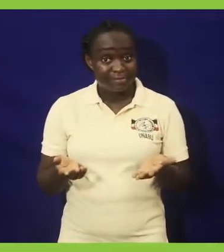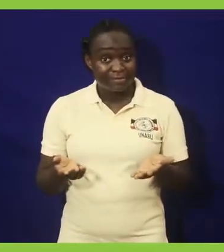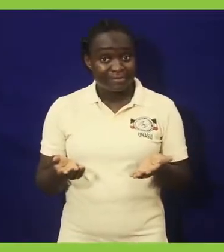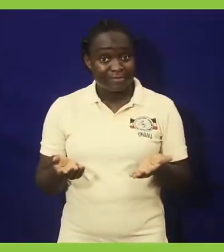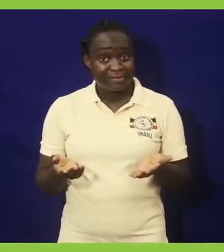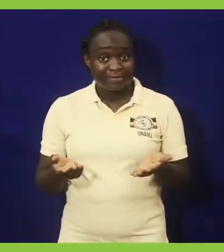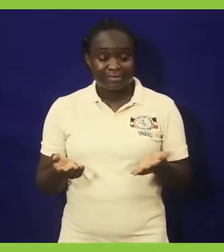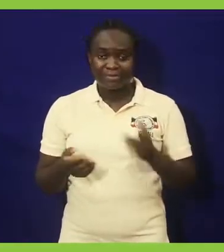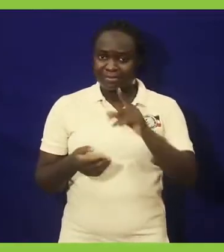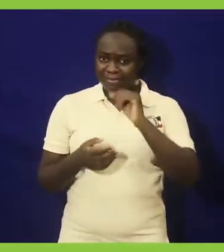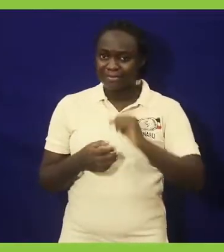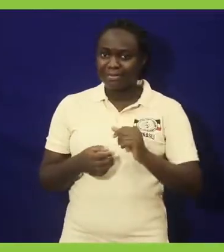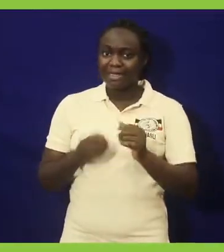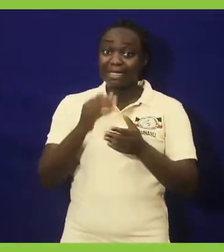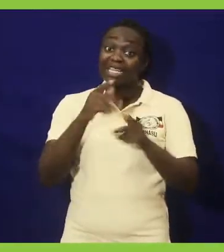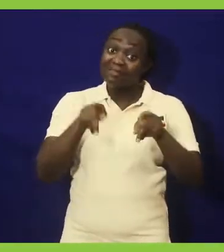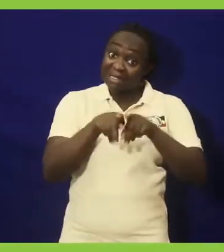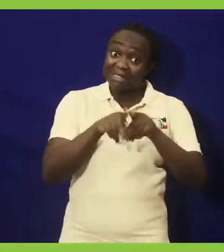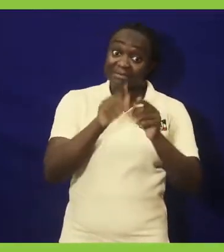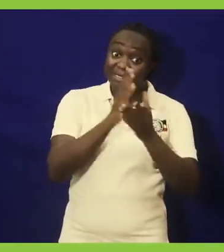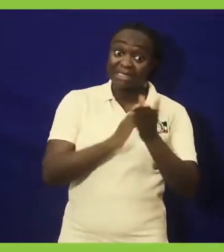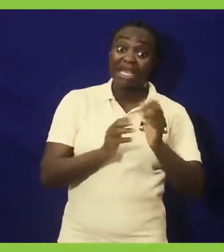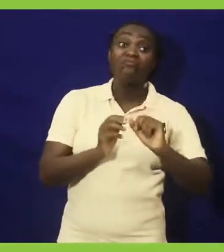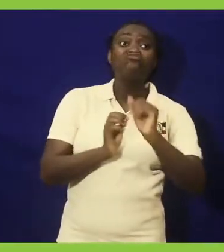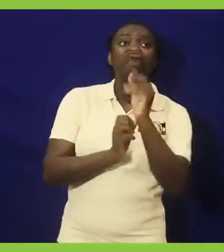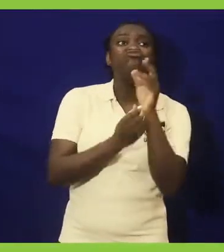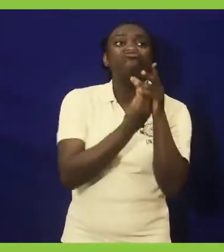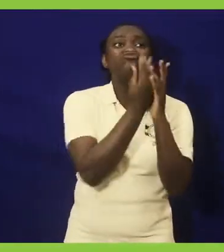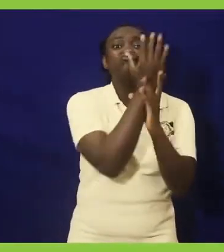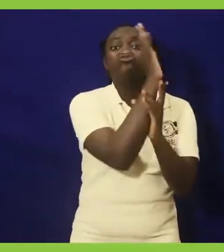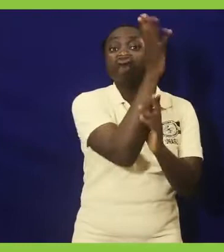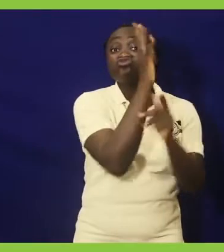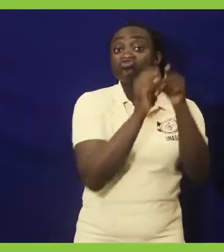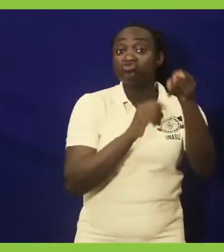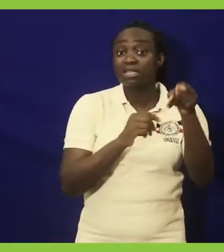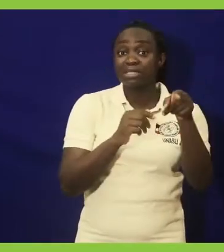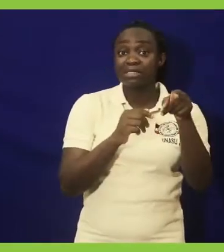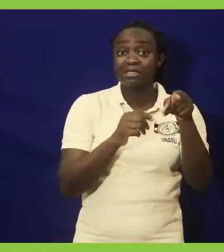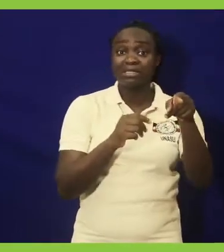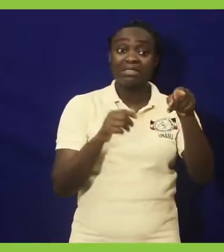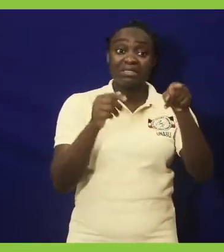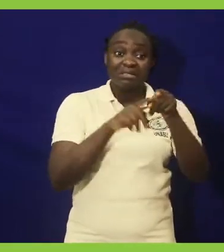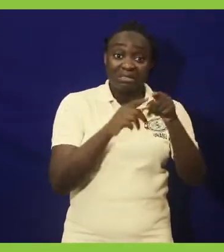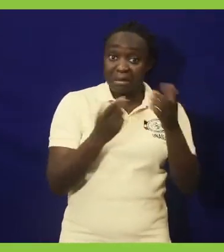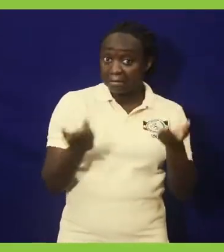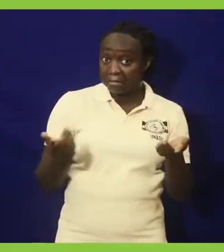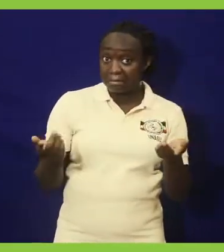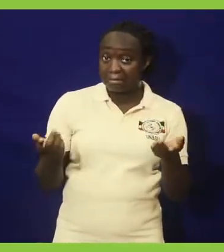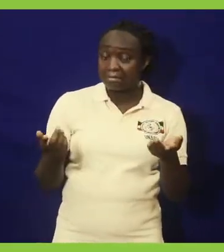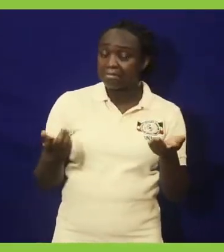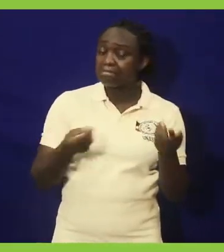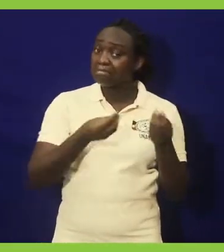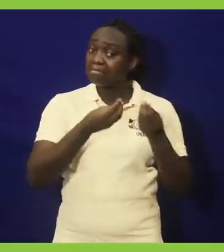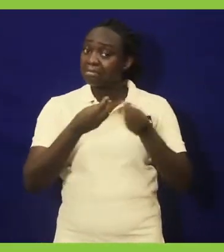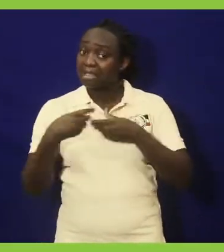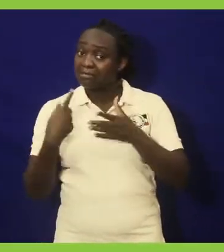Because you also know that some plants, when you go back to plants, plants provide us with the